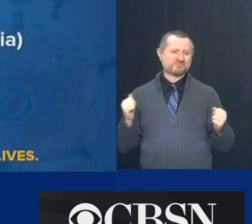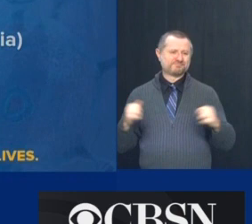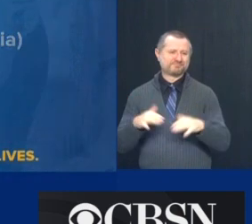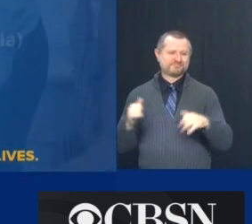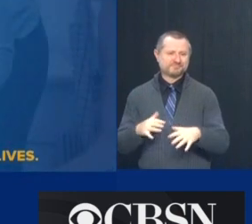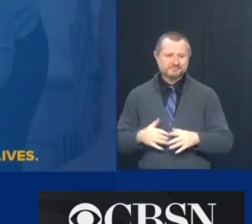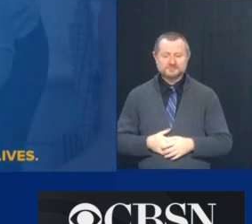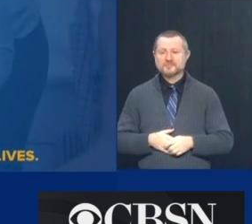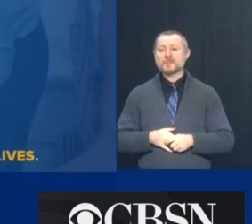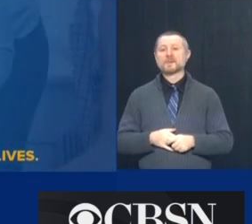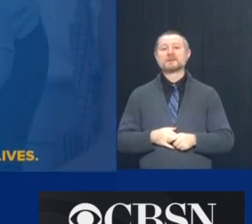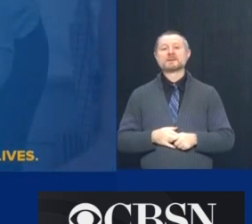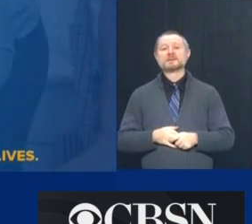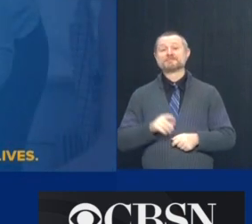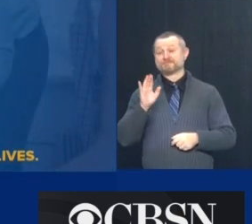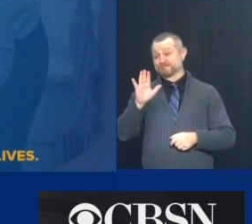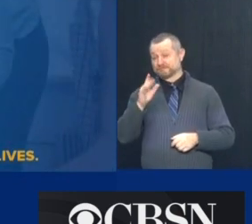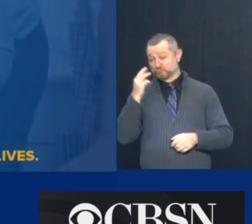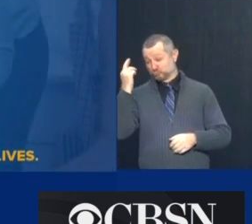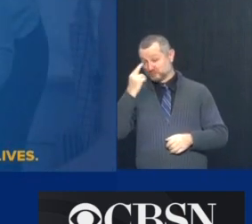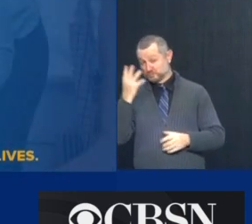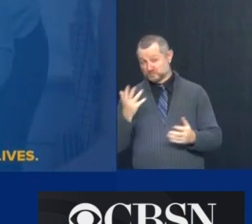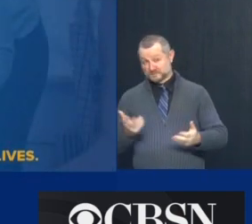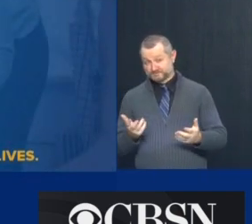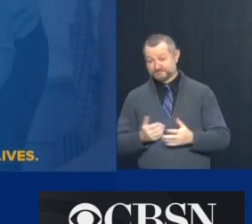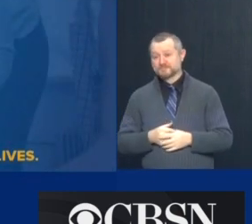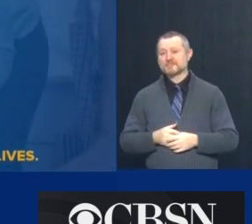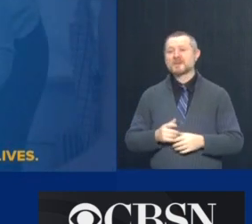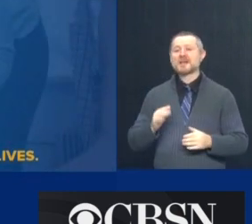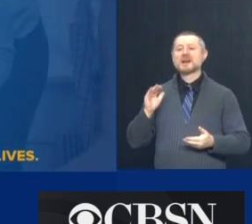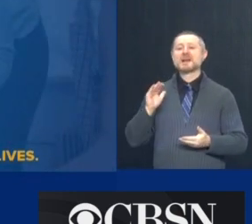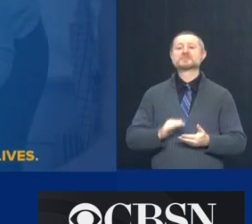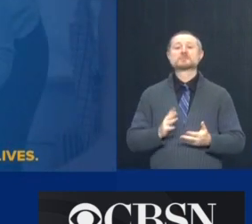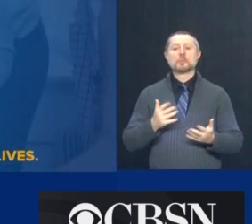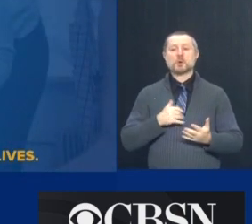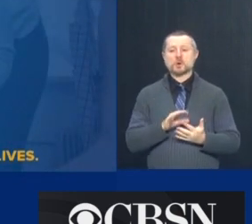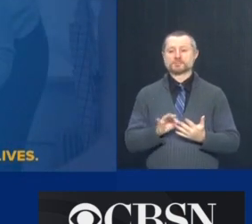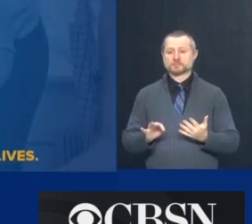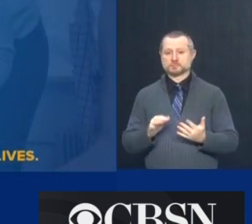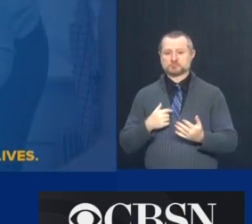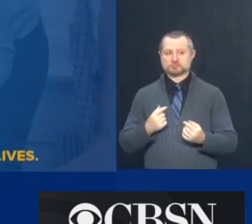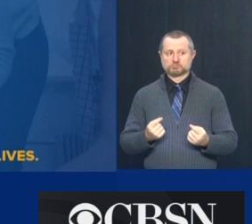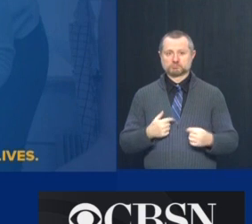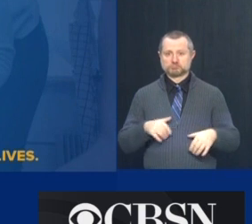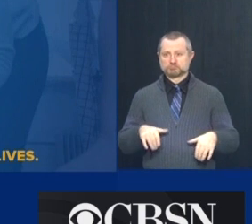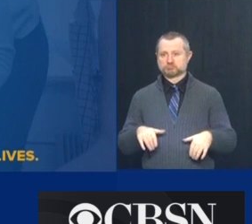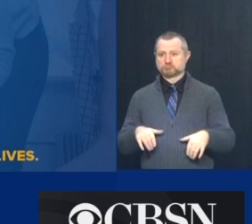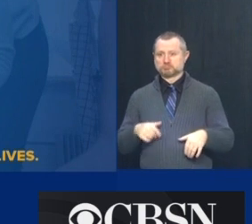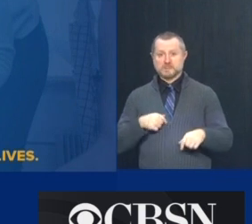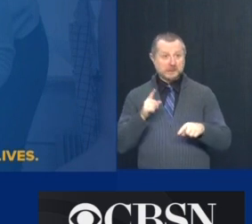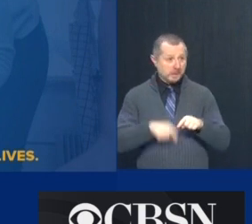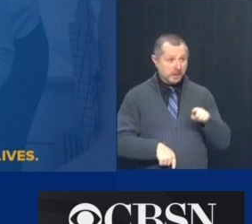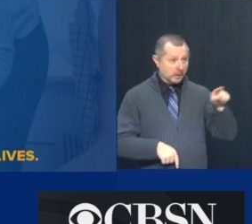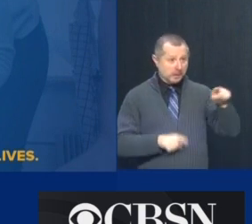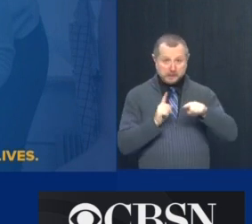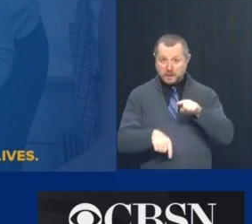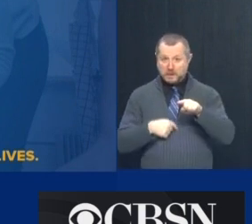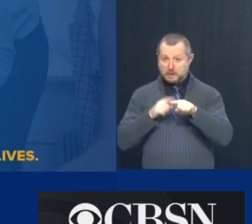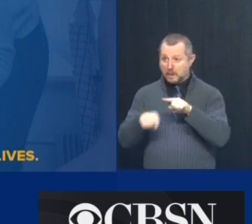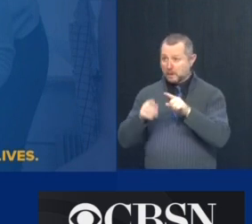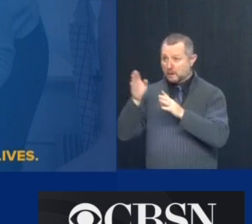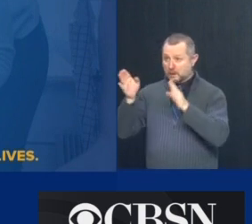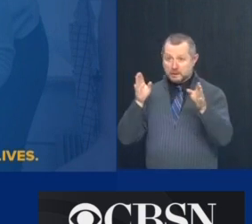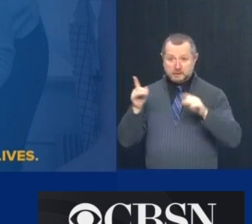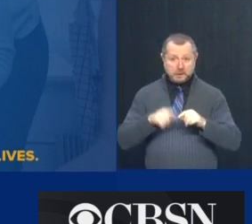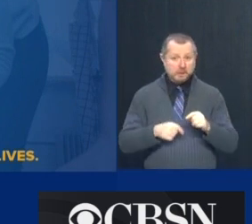Part of it is reduced social options. I can't go to the bar and hang out. I can't